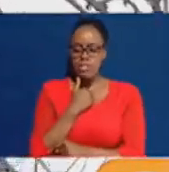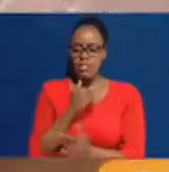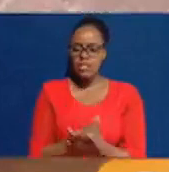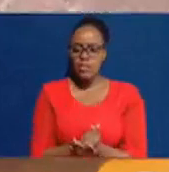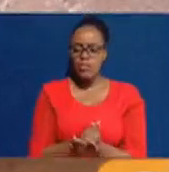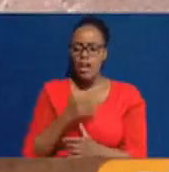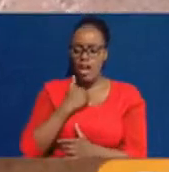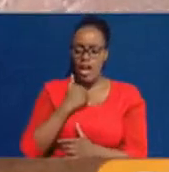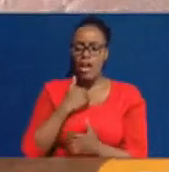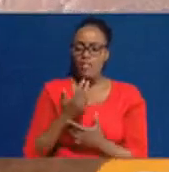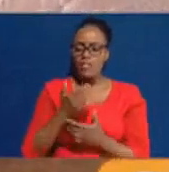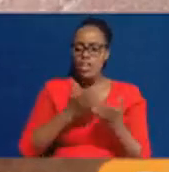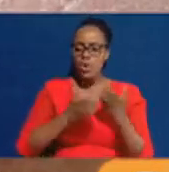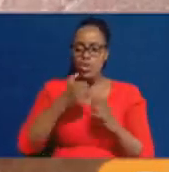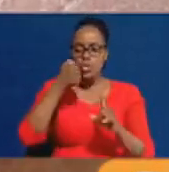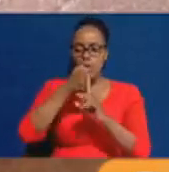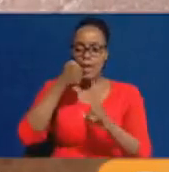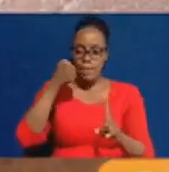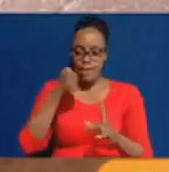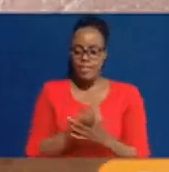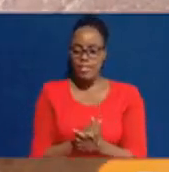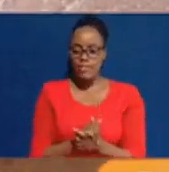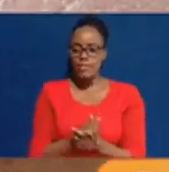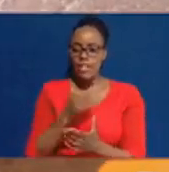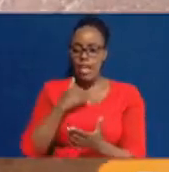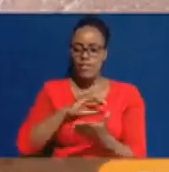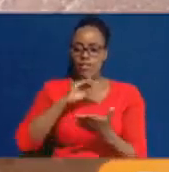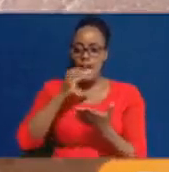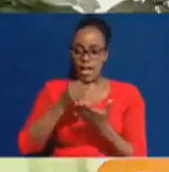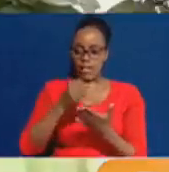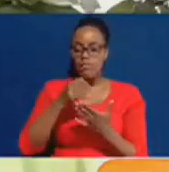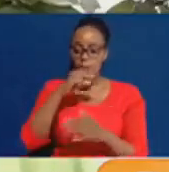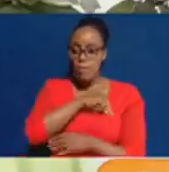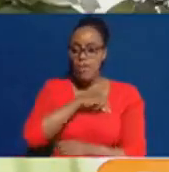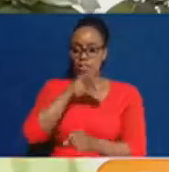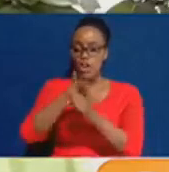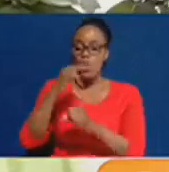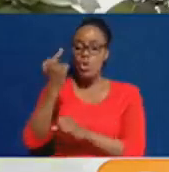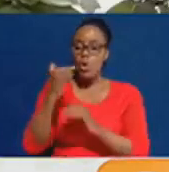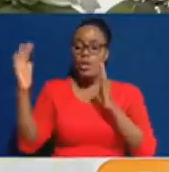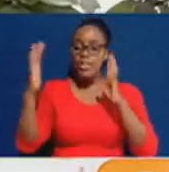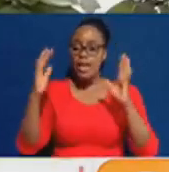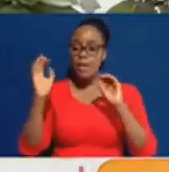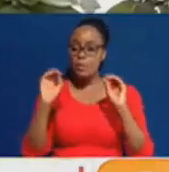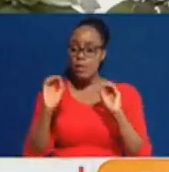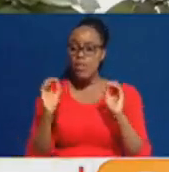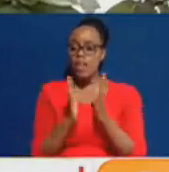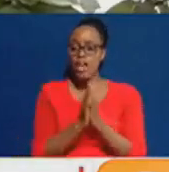have ecological impact. Ina manufaa mengi, sio mazingira tu, lakini